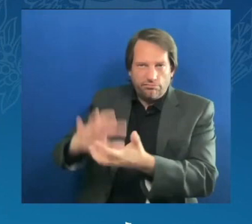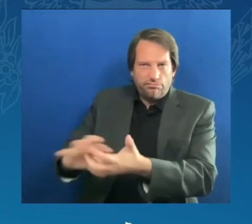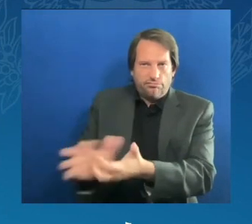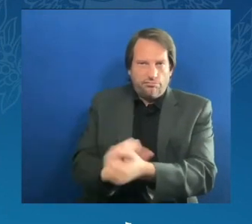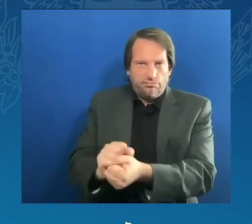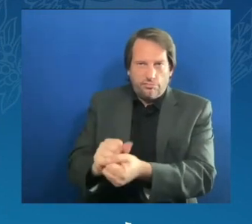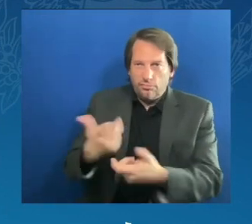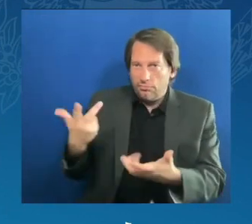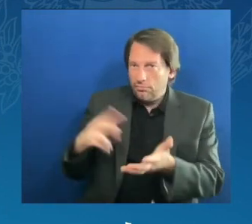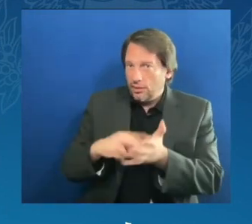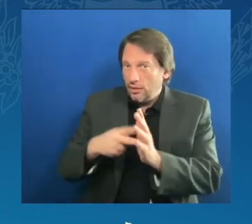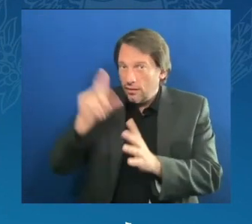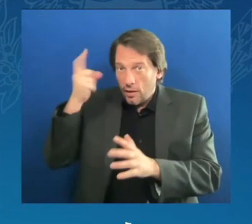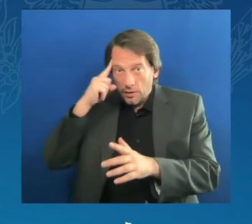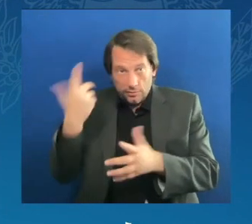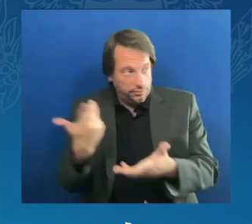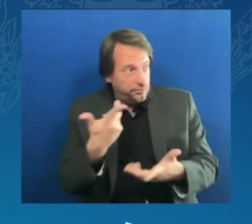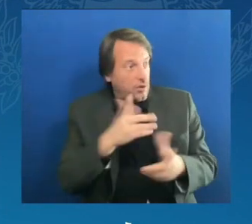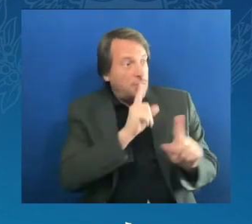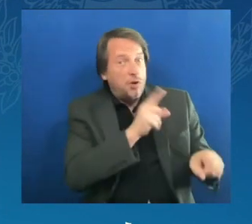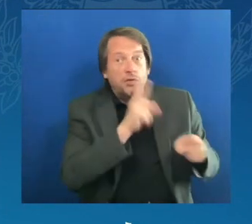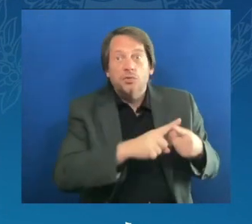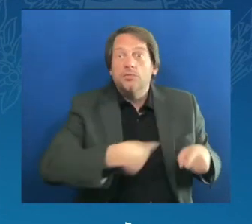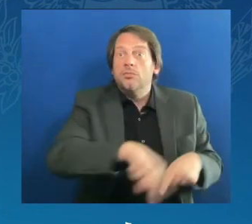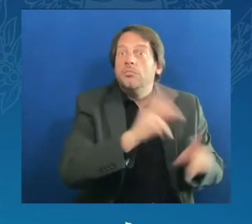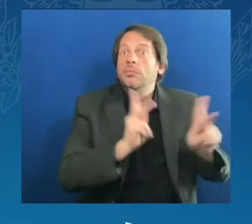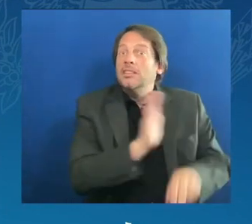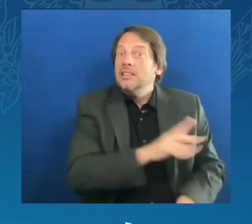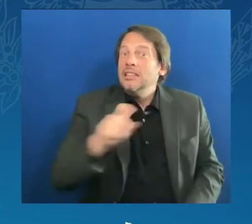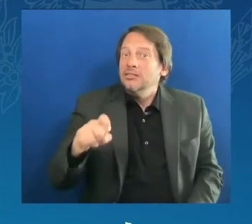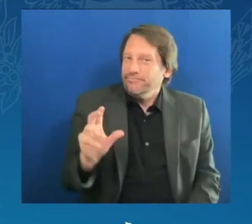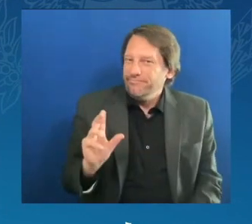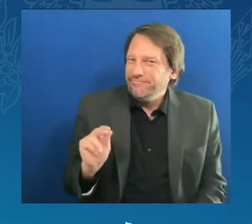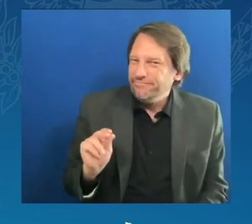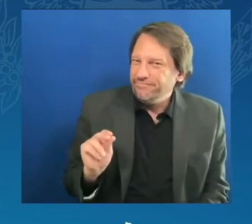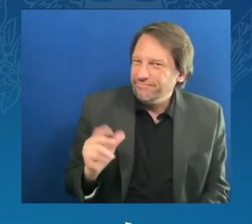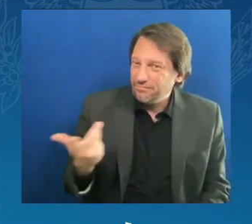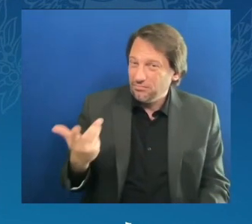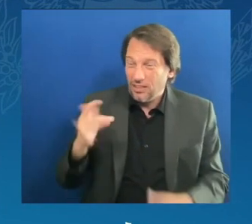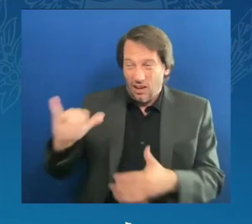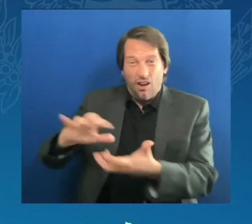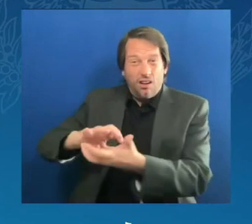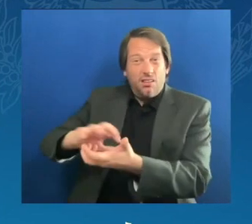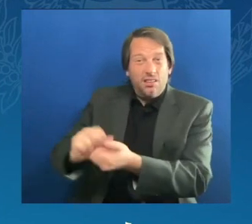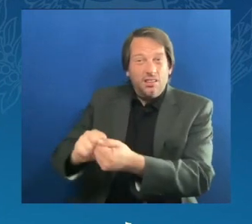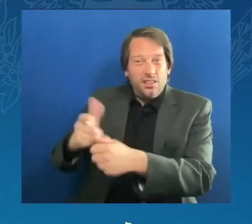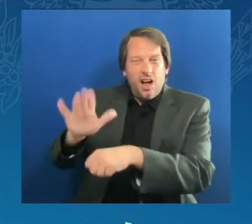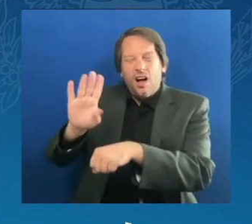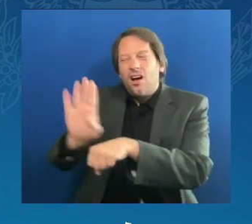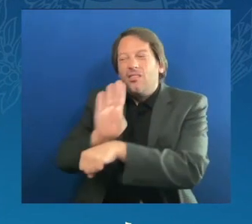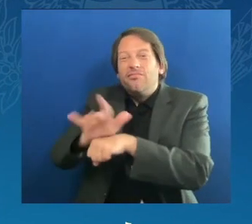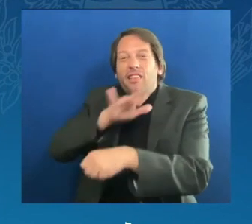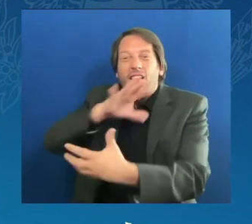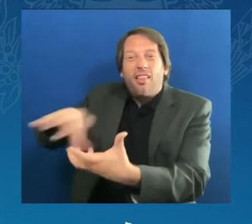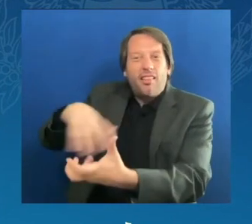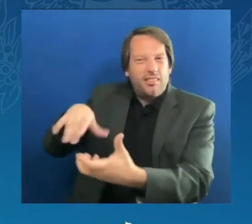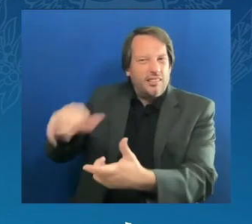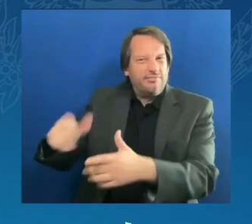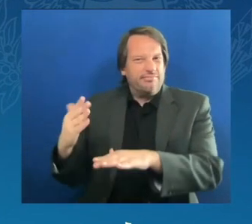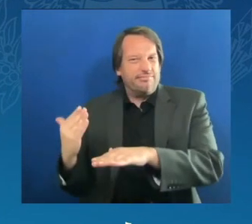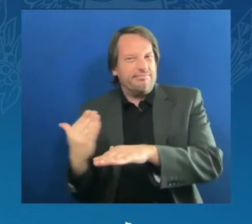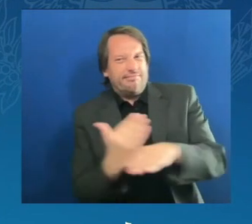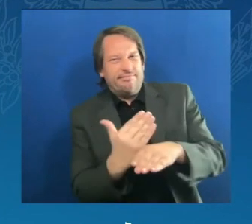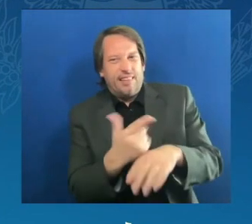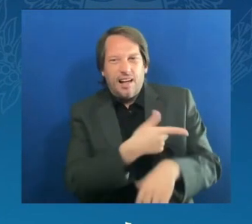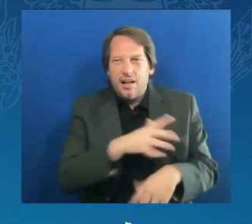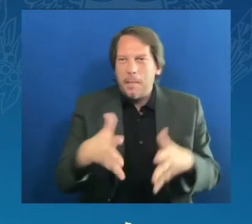As American business leaders need stability, predictability, and rule of law to make their investments in countries like